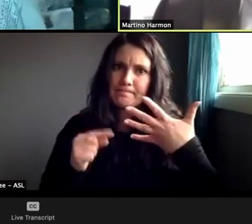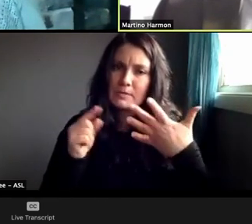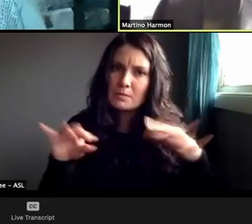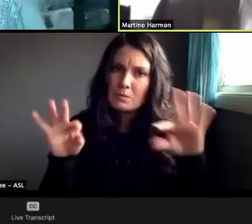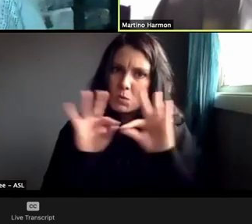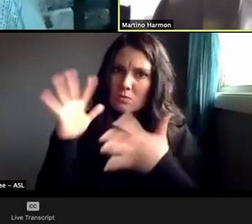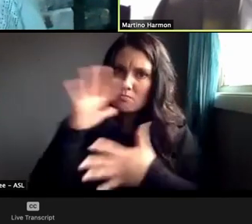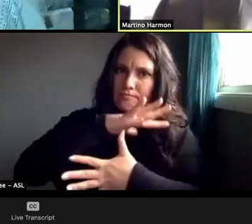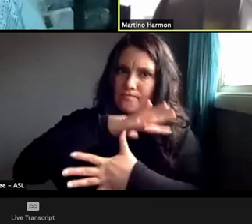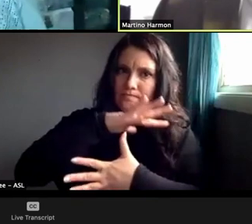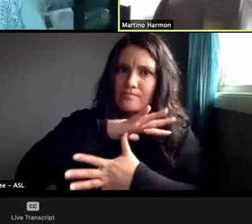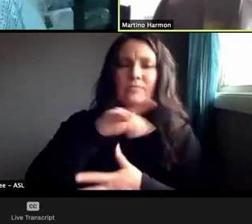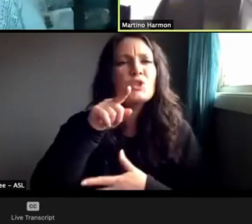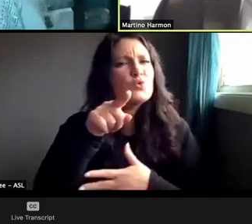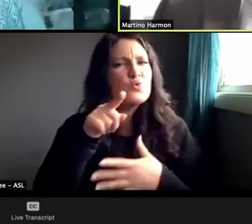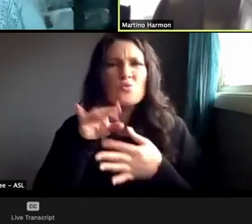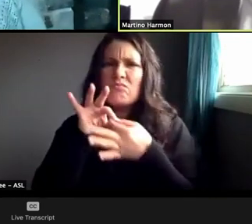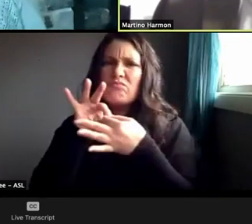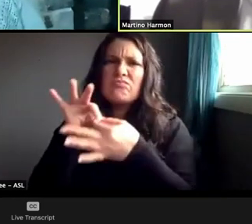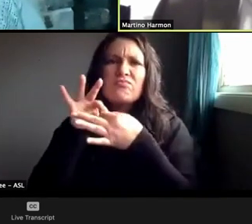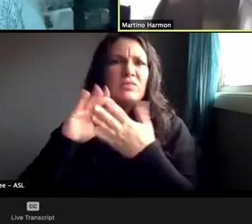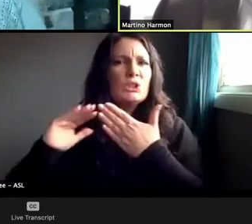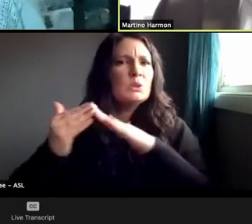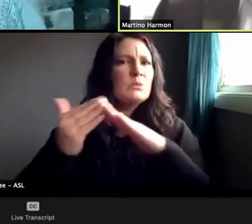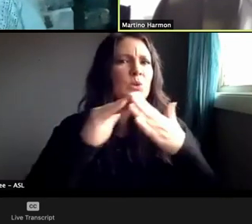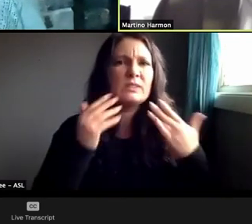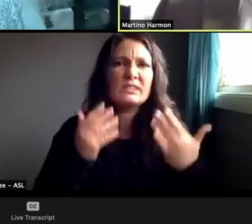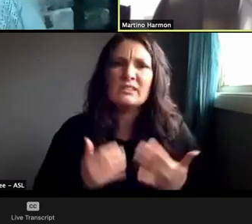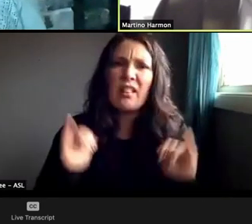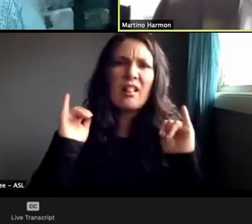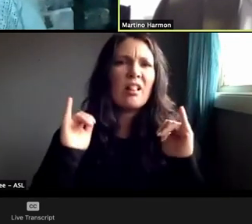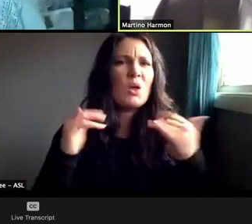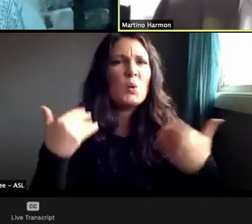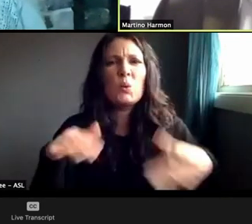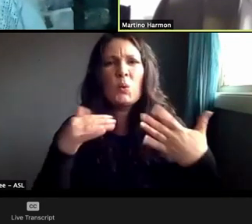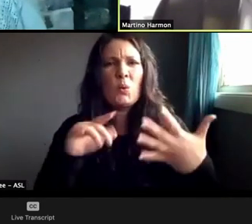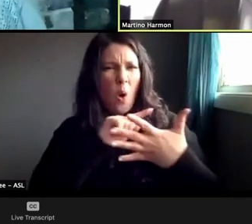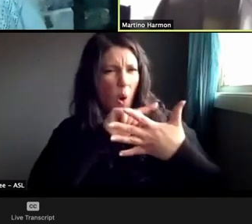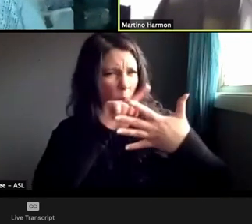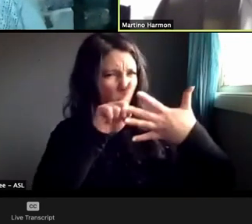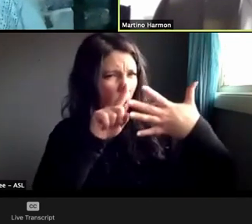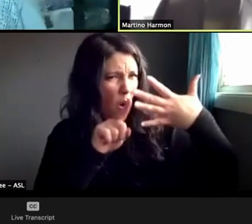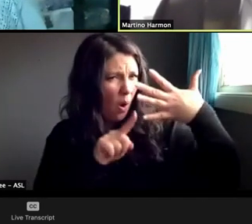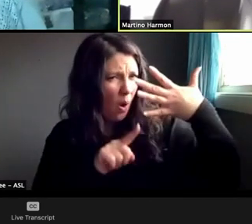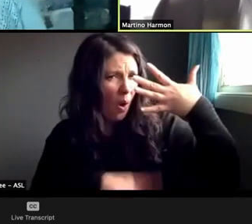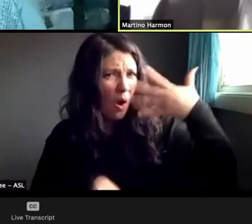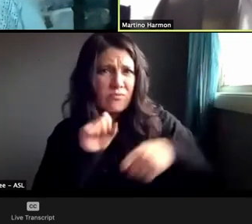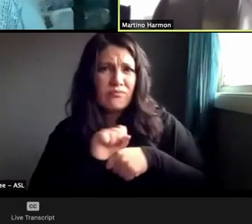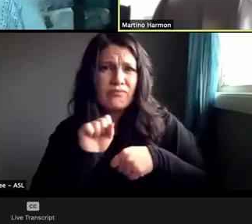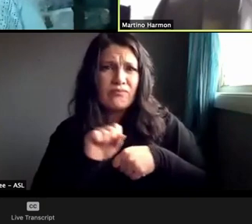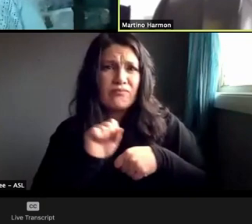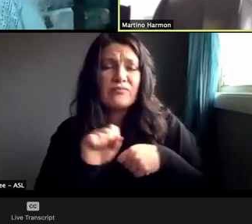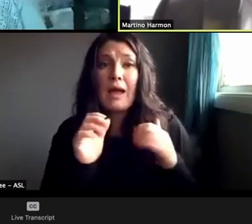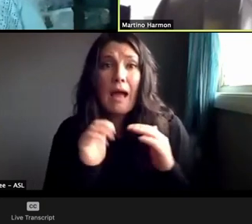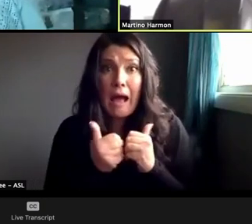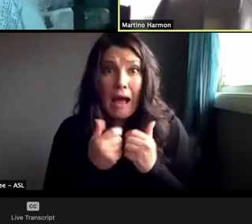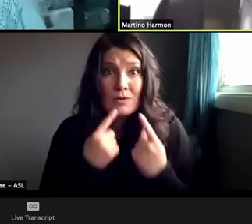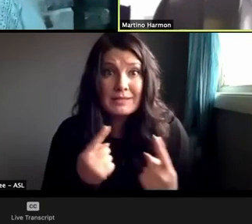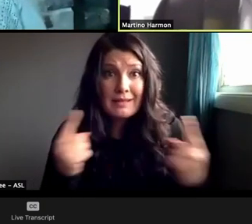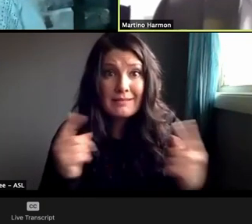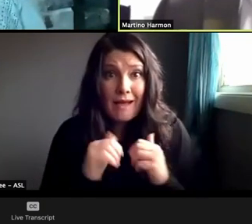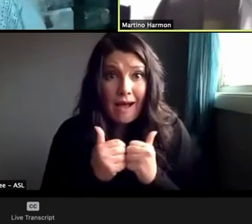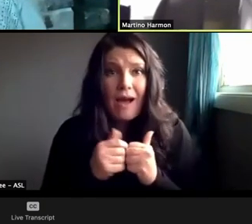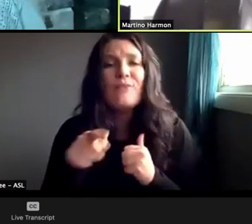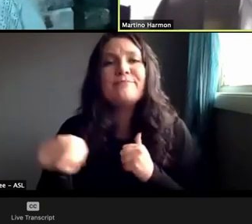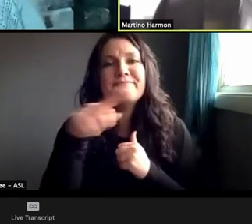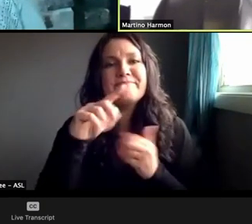touch with members of the community. All of the above is delivered in collaboration with all of you, the campus community. On behalf